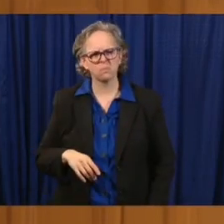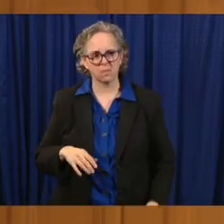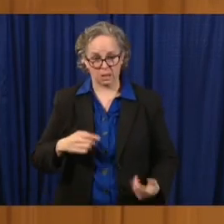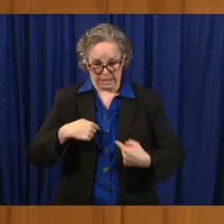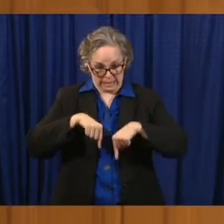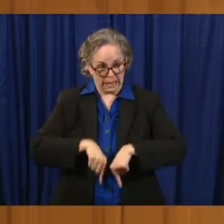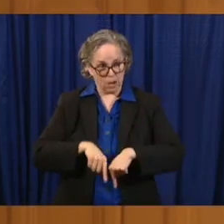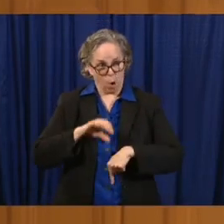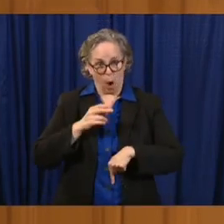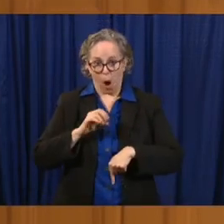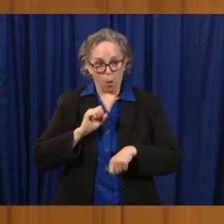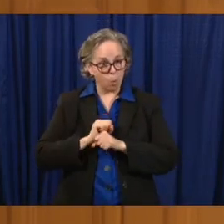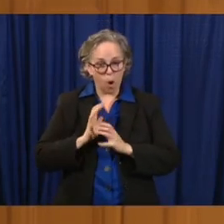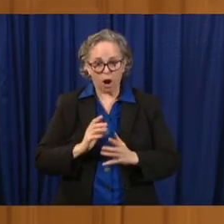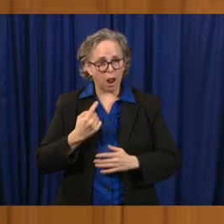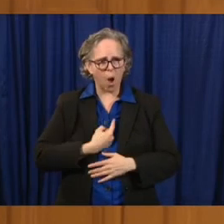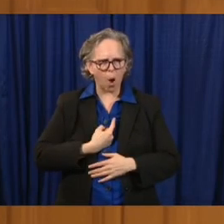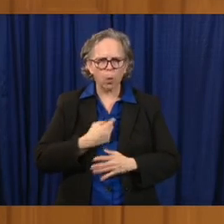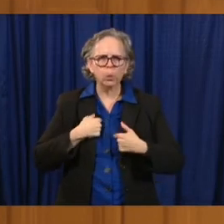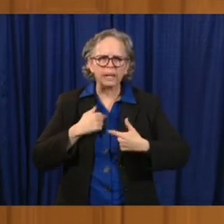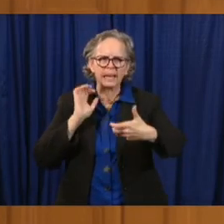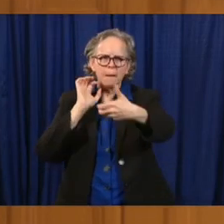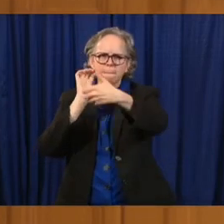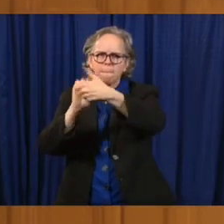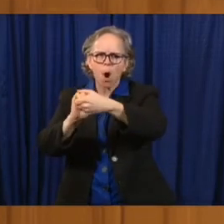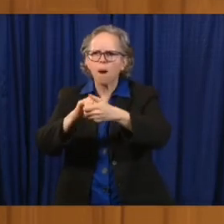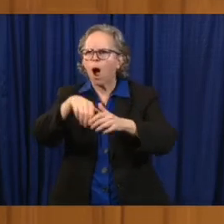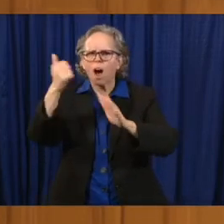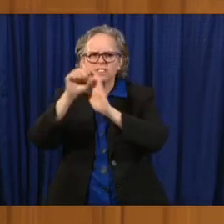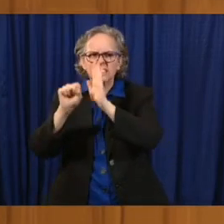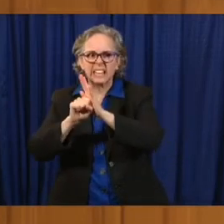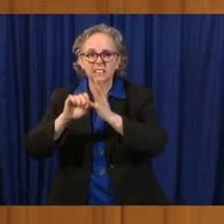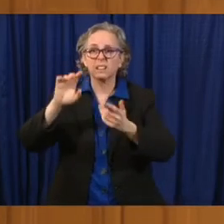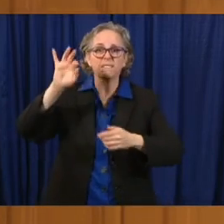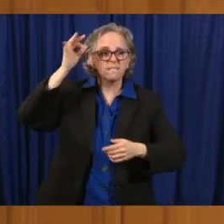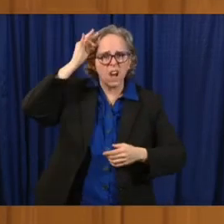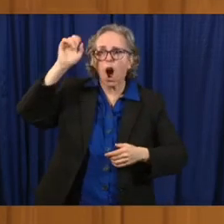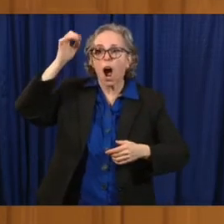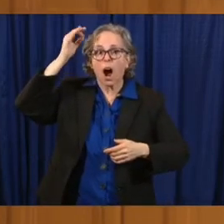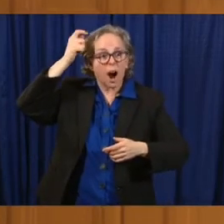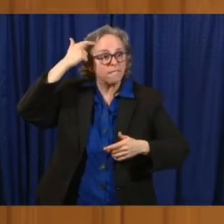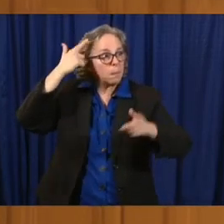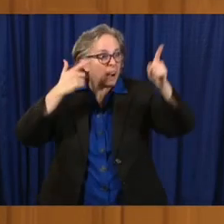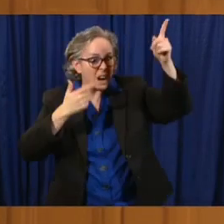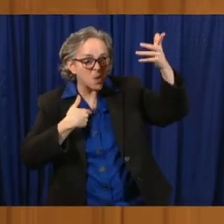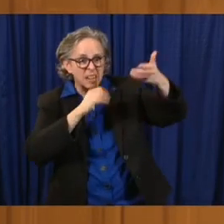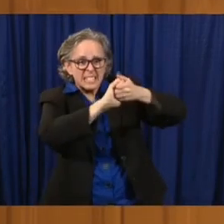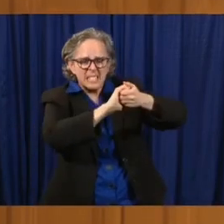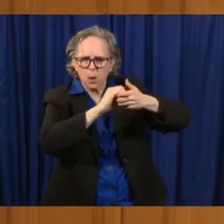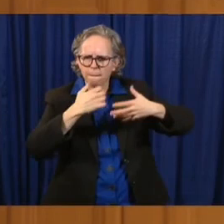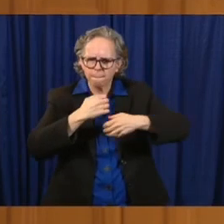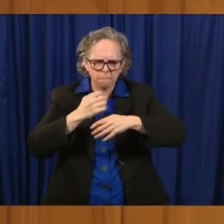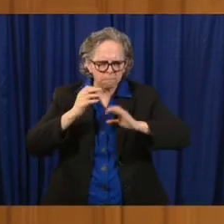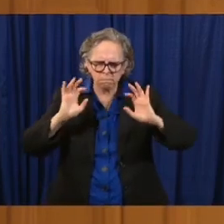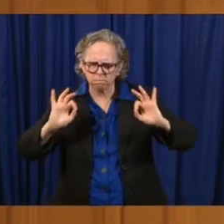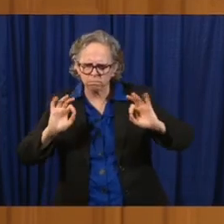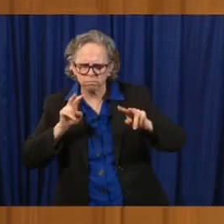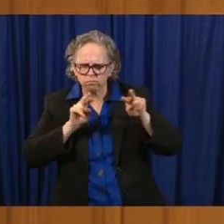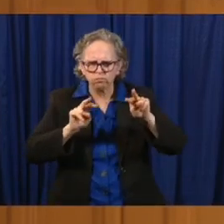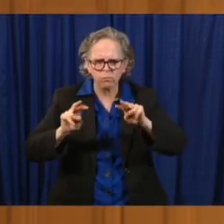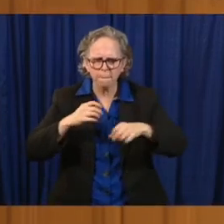House, on trying to make sure we're always doing the best practices. It is an evolving disease. People have had to work hard against